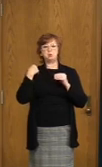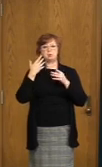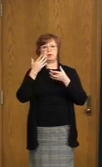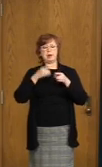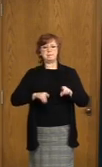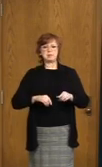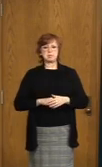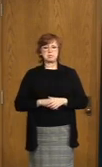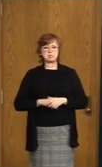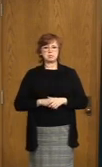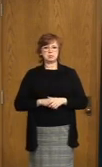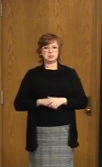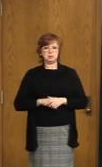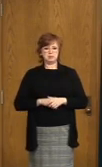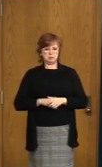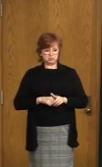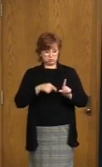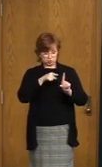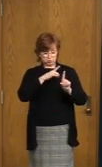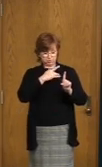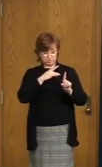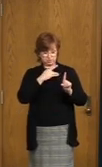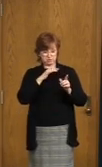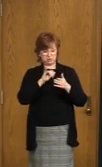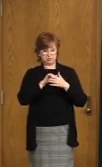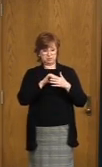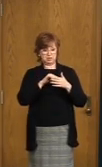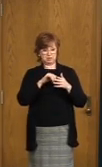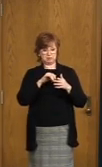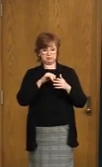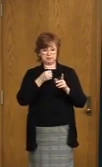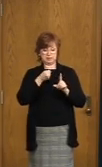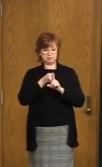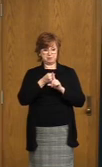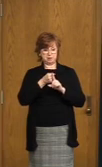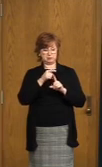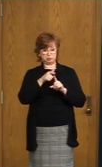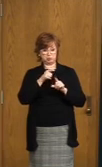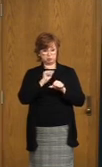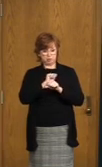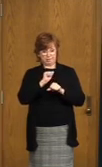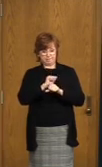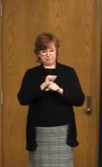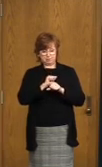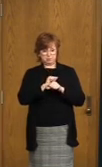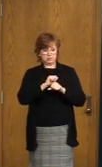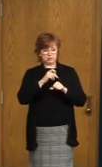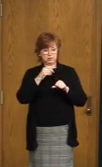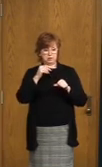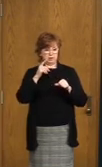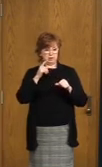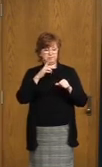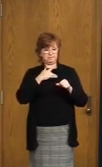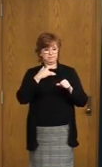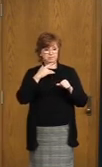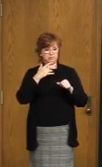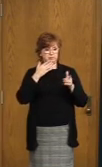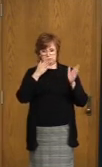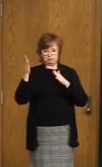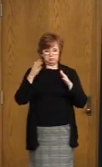protest outside his home, and does he feel that it has affected his ability to do his job or his focus? Has that distracted